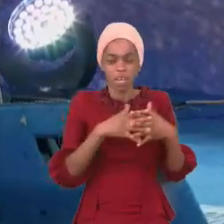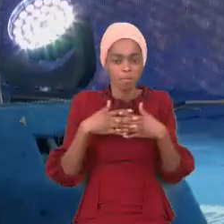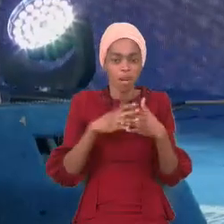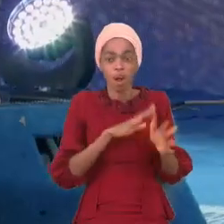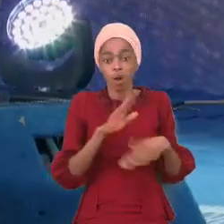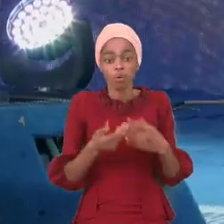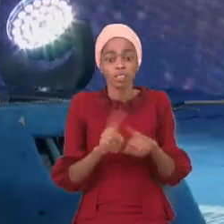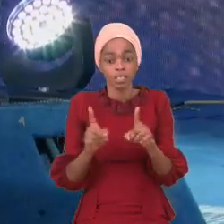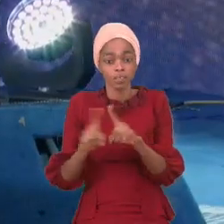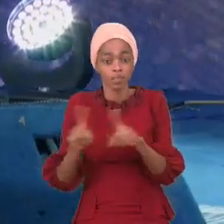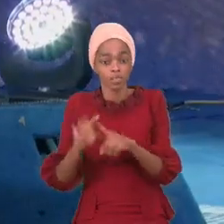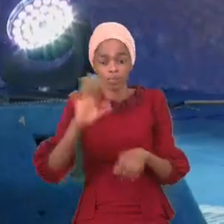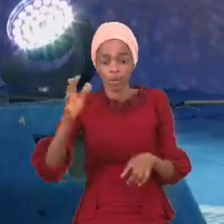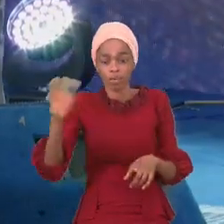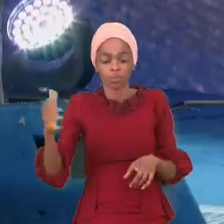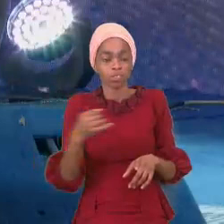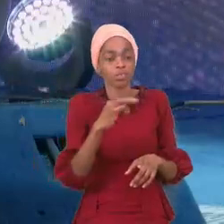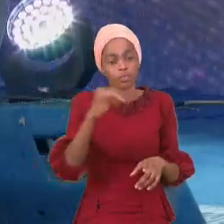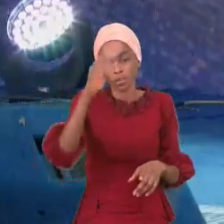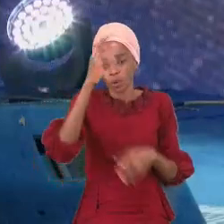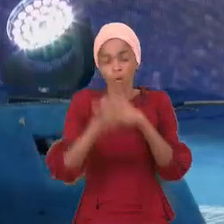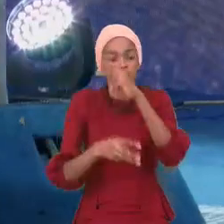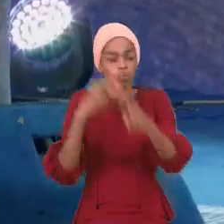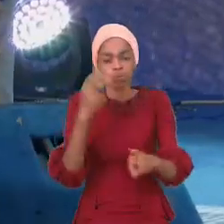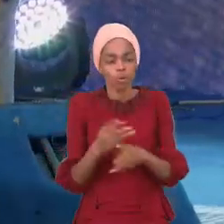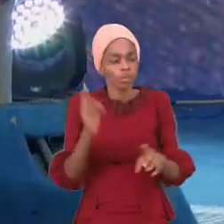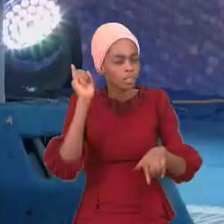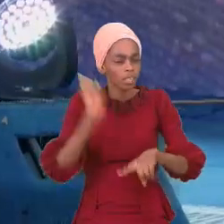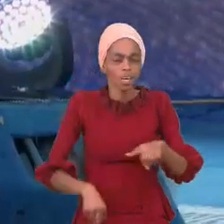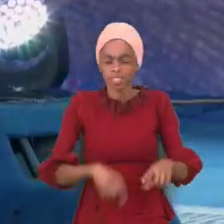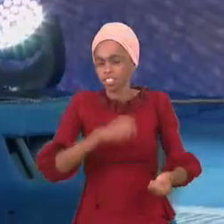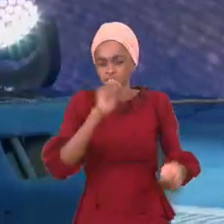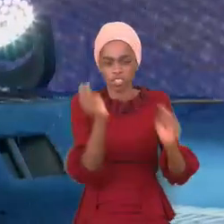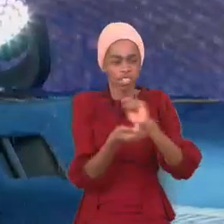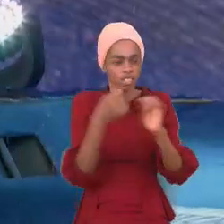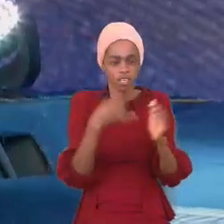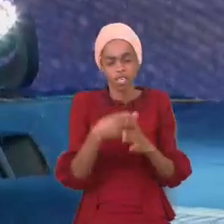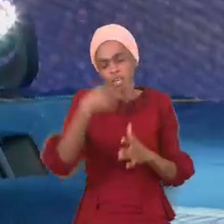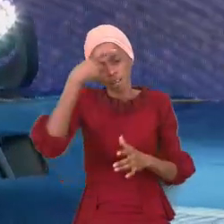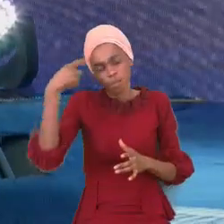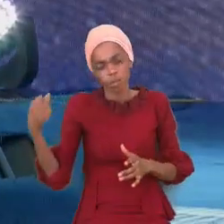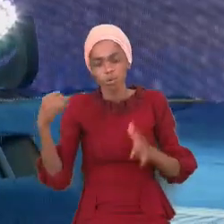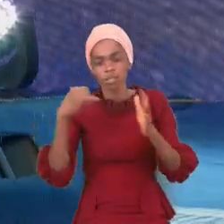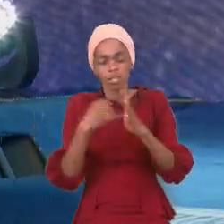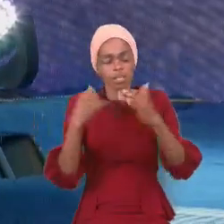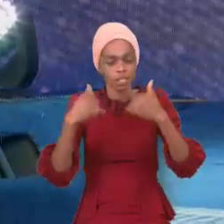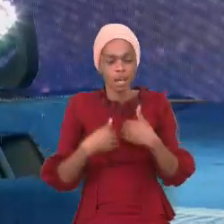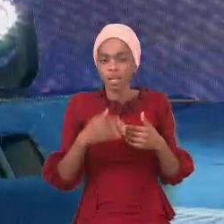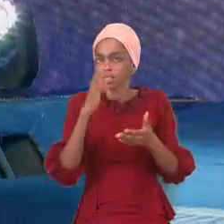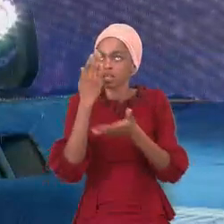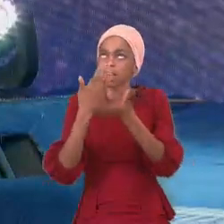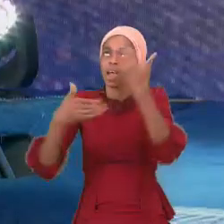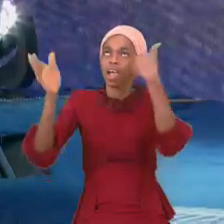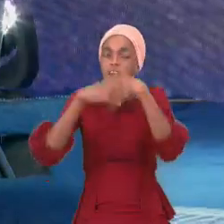different climates of the world, conditions of the world, cannot change it because it has the heavenly